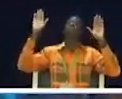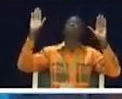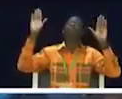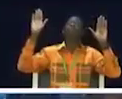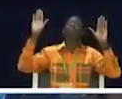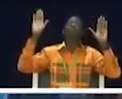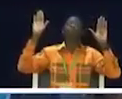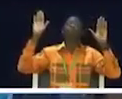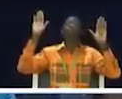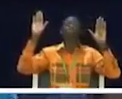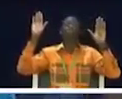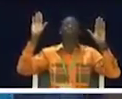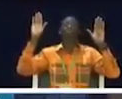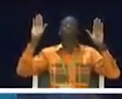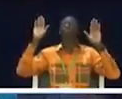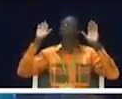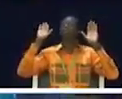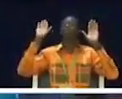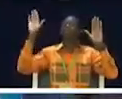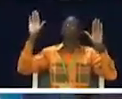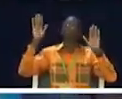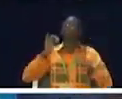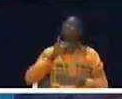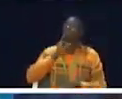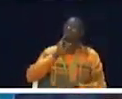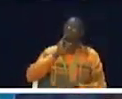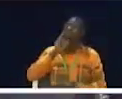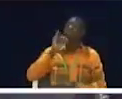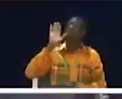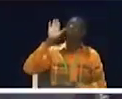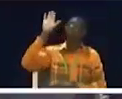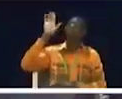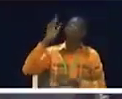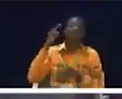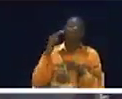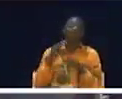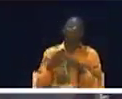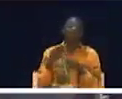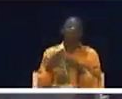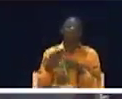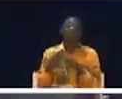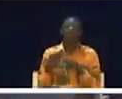wonderful, wonderful. Hallelujah. Wonderful is the